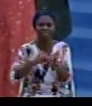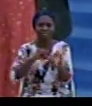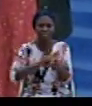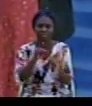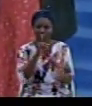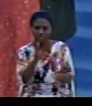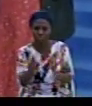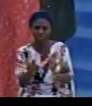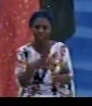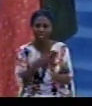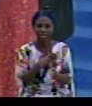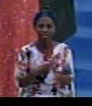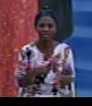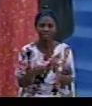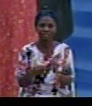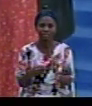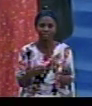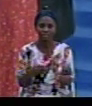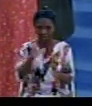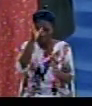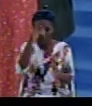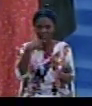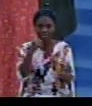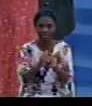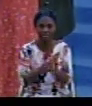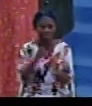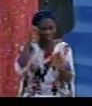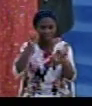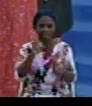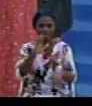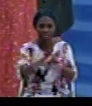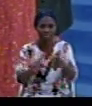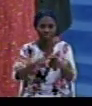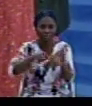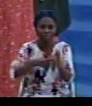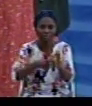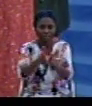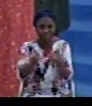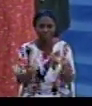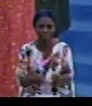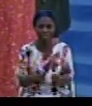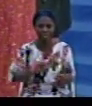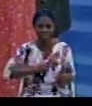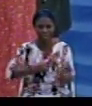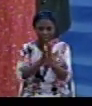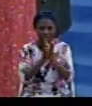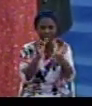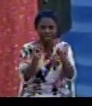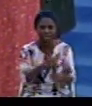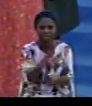was shaking, and the Baba said he could trek to this place. I said, can you do that? And he threw his